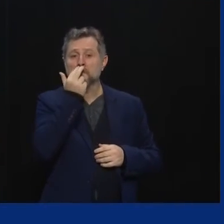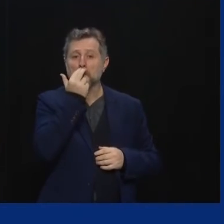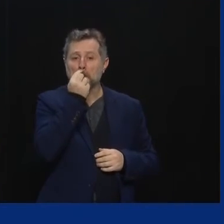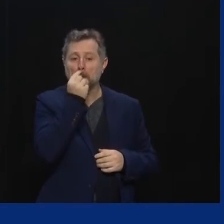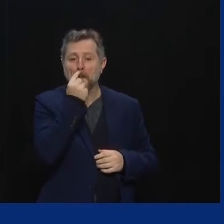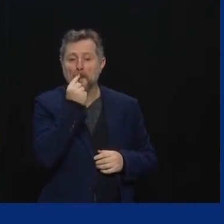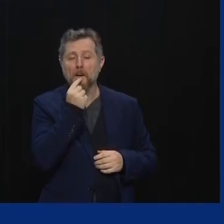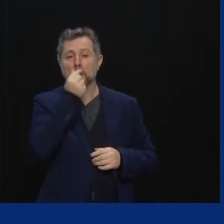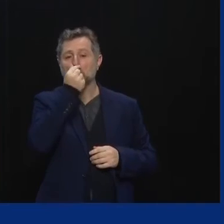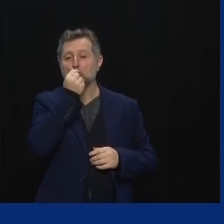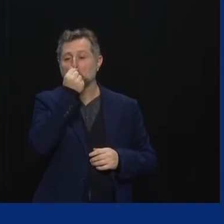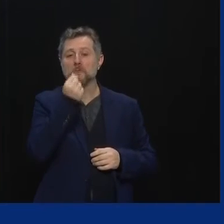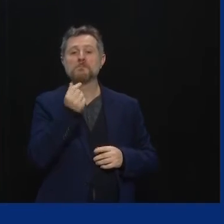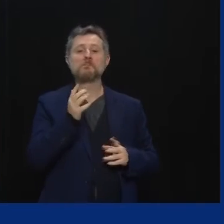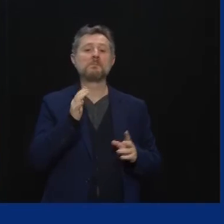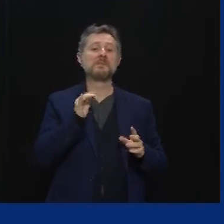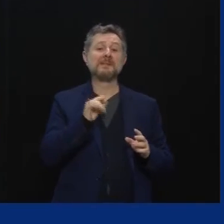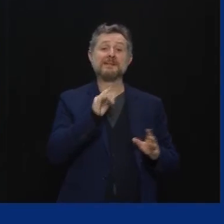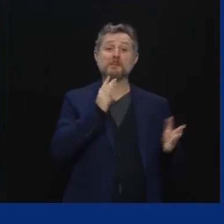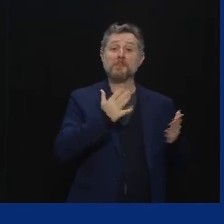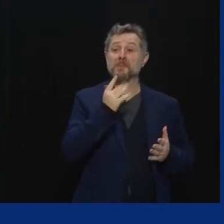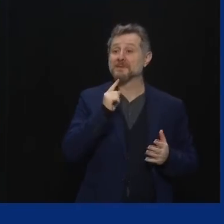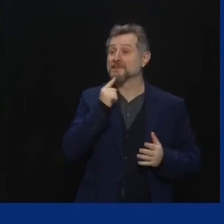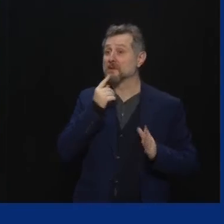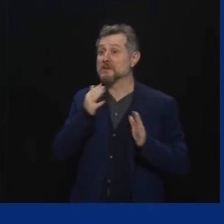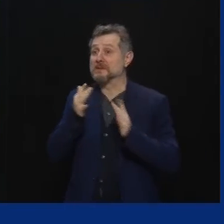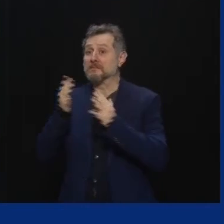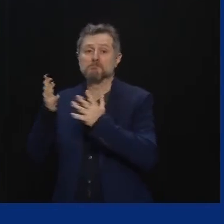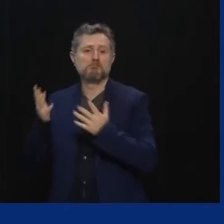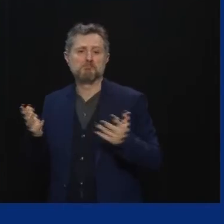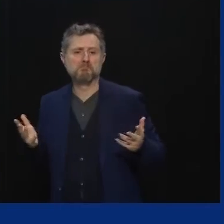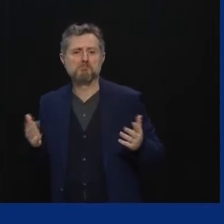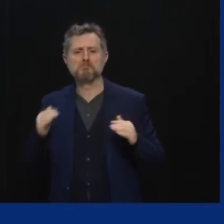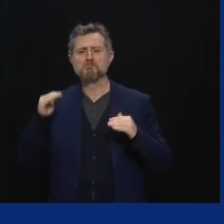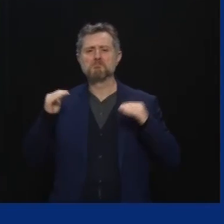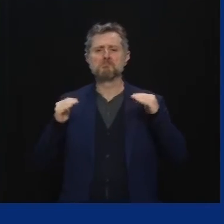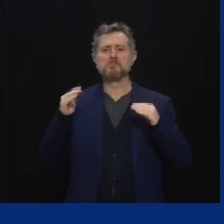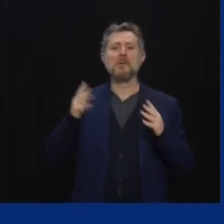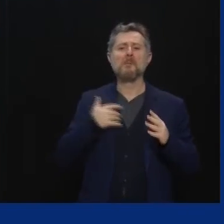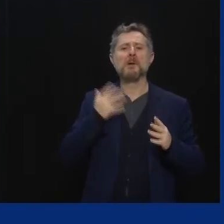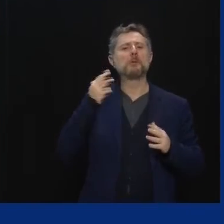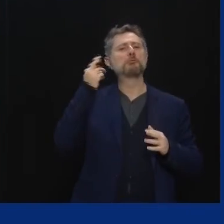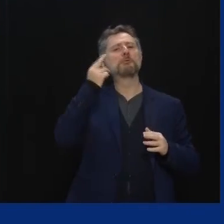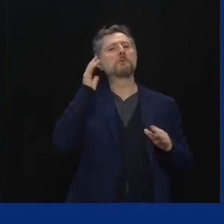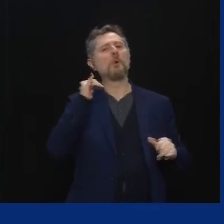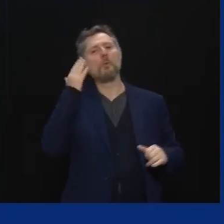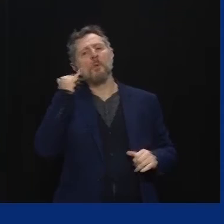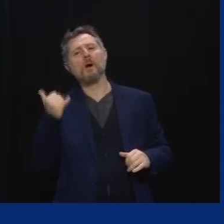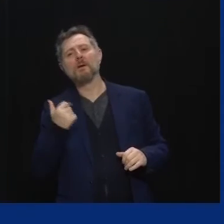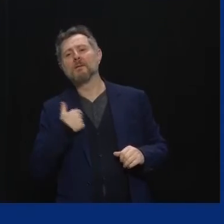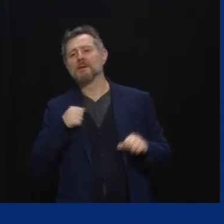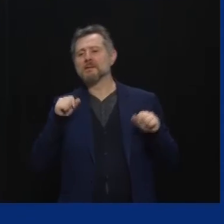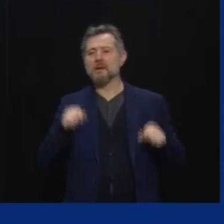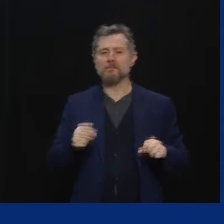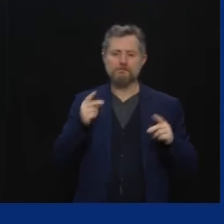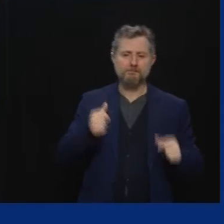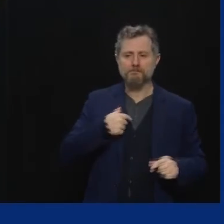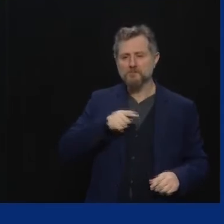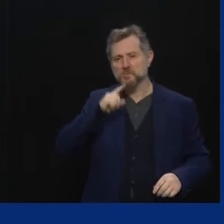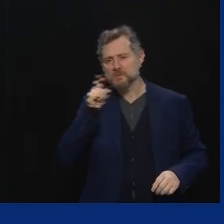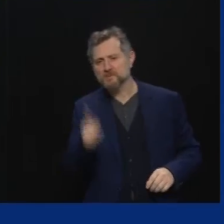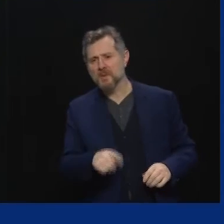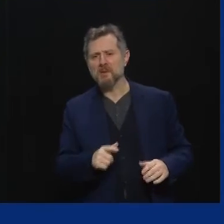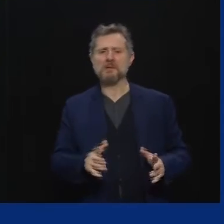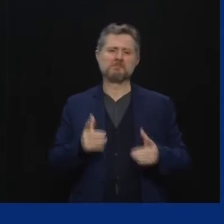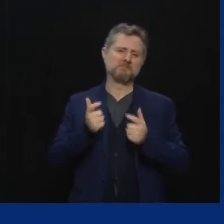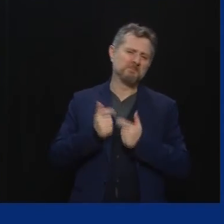which is why I can, like this, deploy massive resources and massive policy changes now that I have the tool at